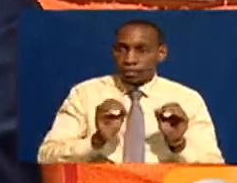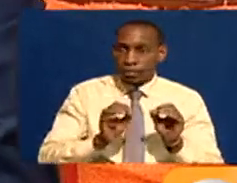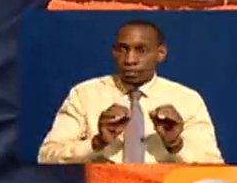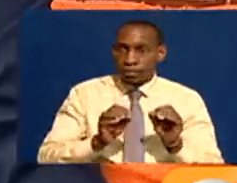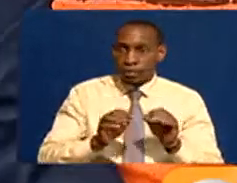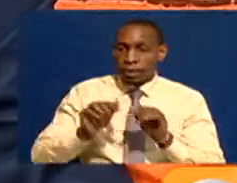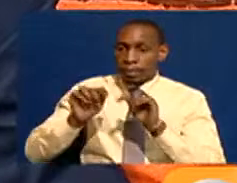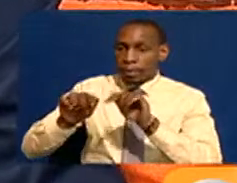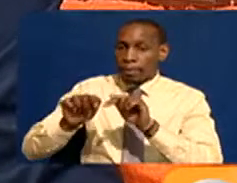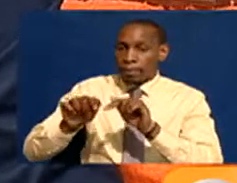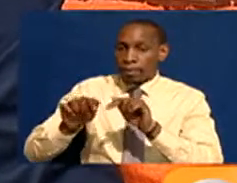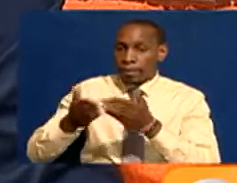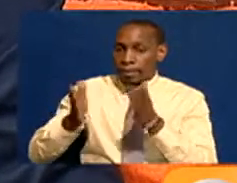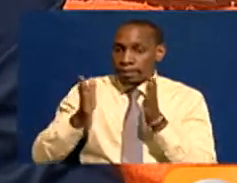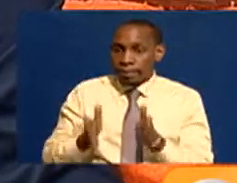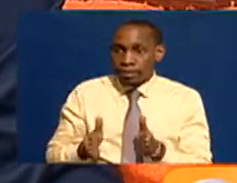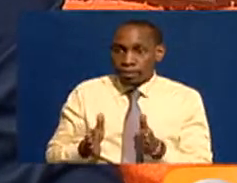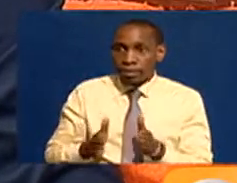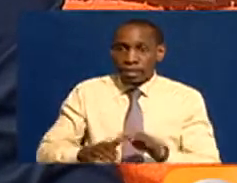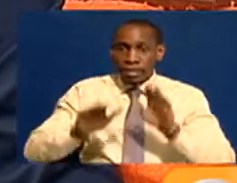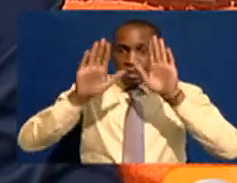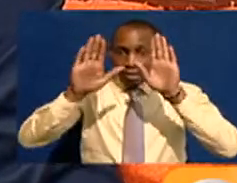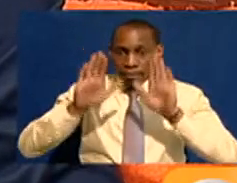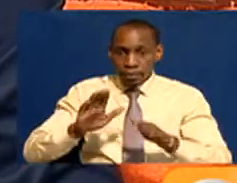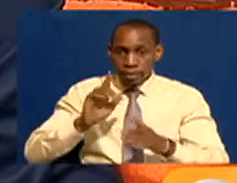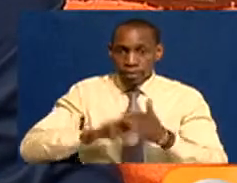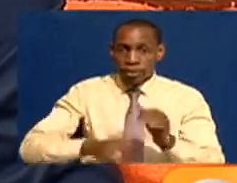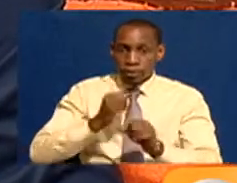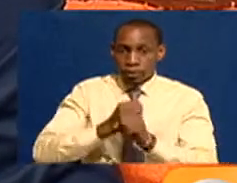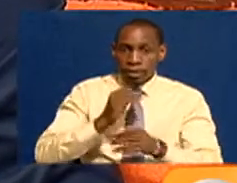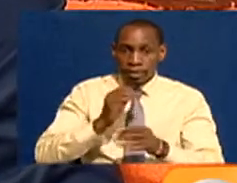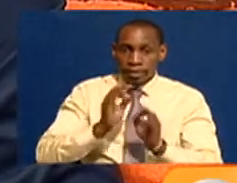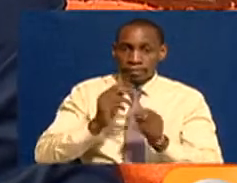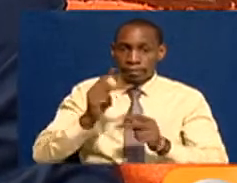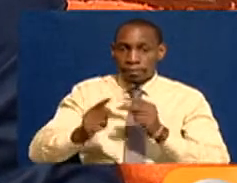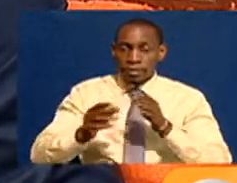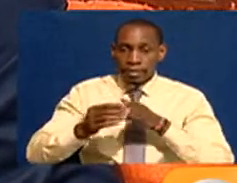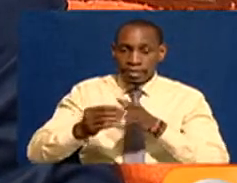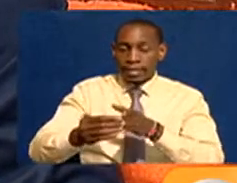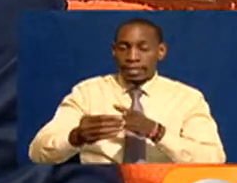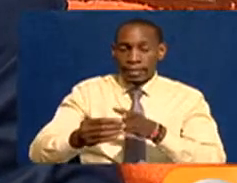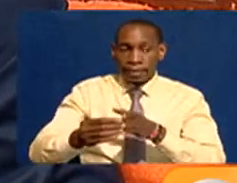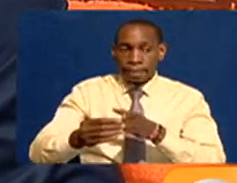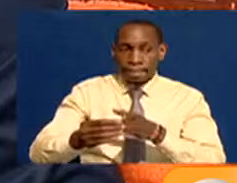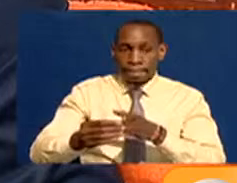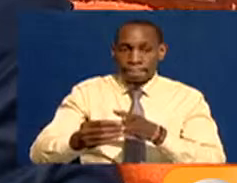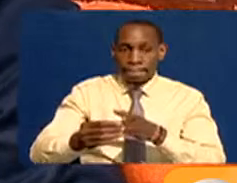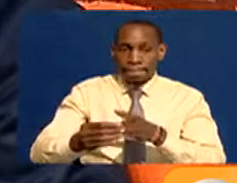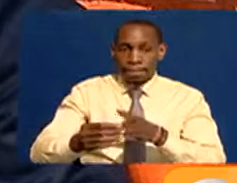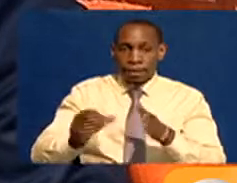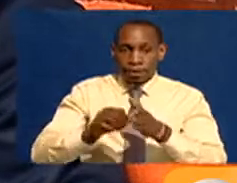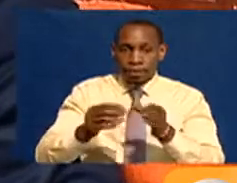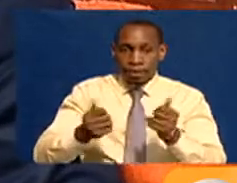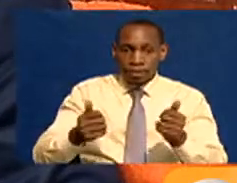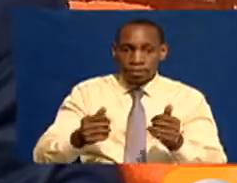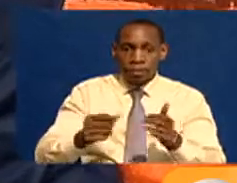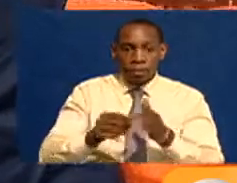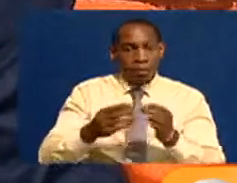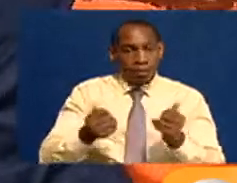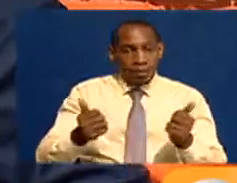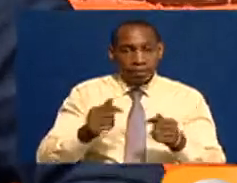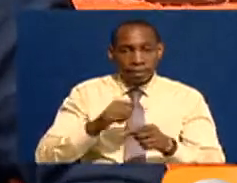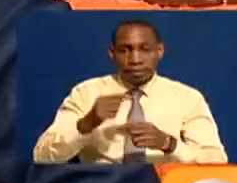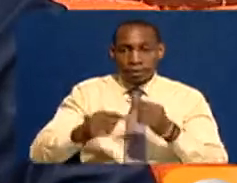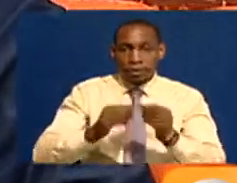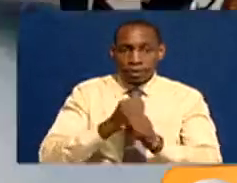victimization of anybody. It should be about work. And if the process leads to a problem that must be solved, we solve the problem as we do